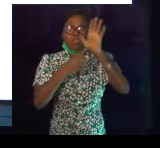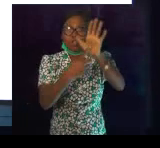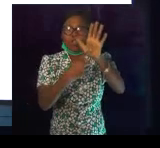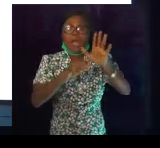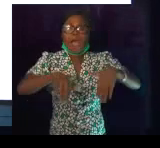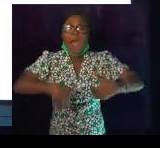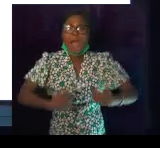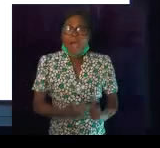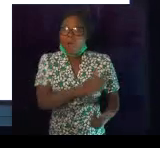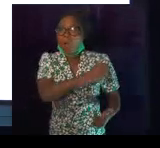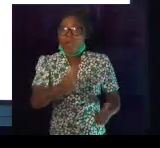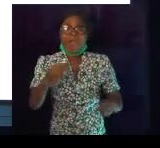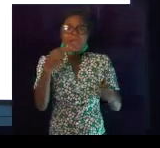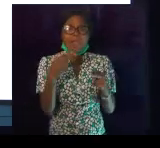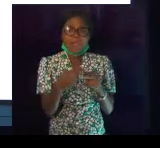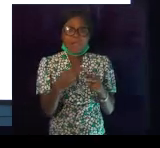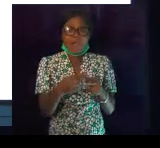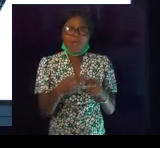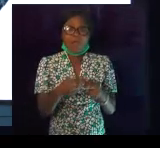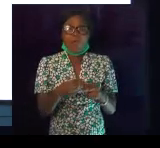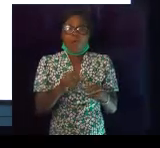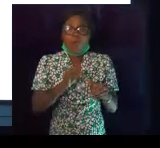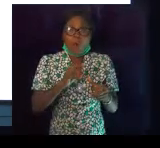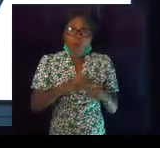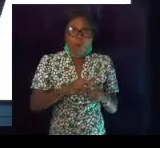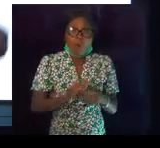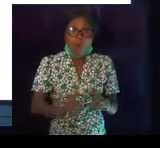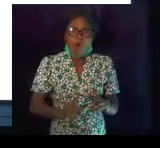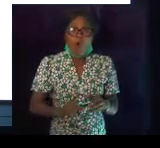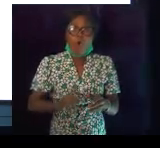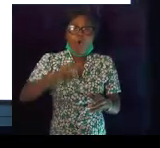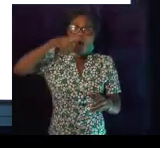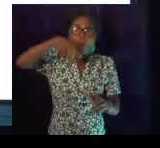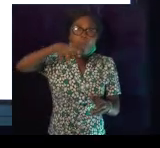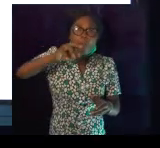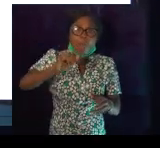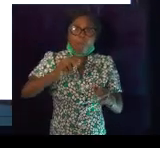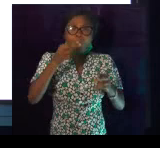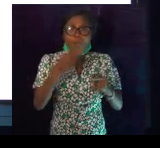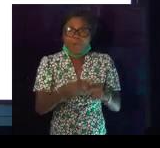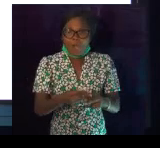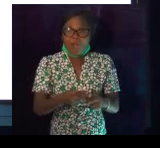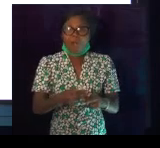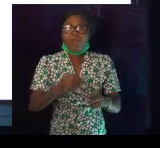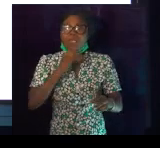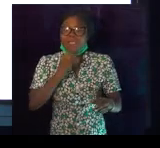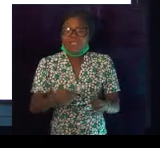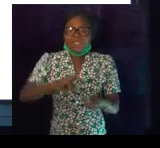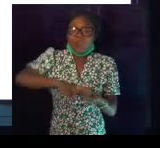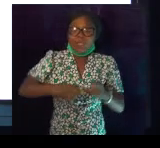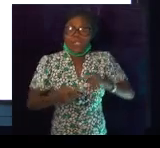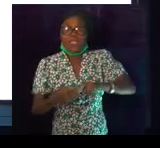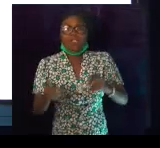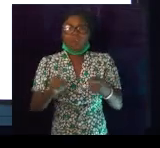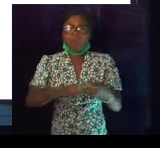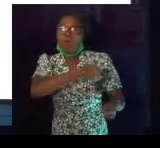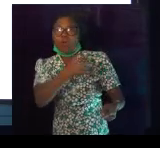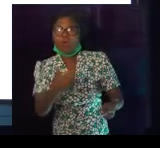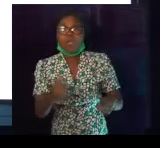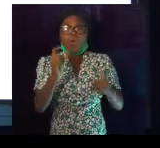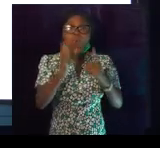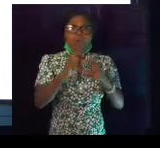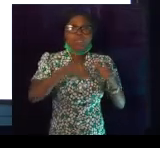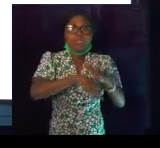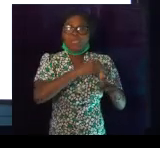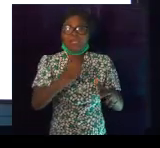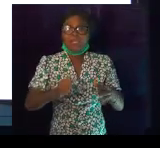noun or pronoun is related to another word in a